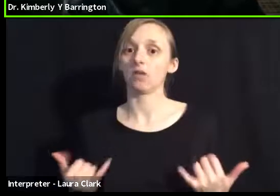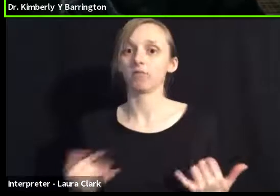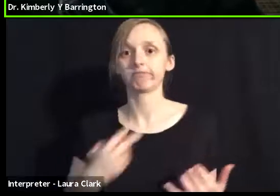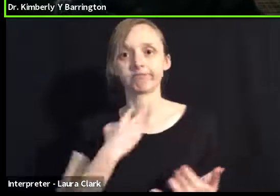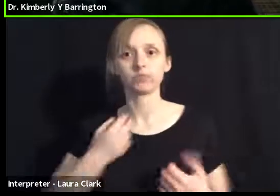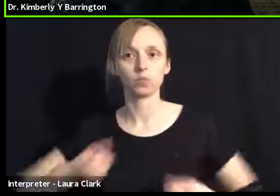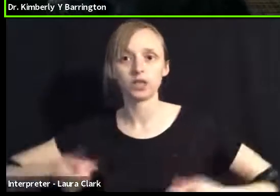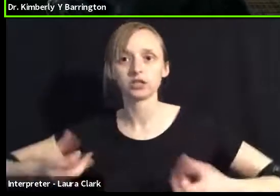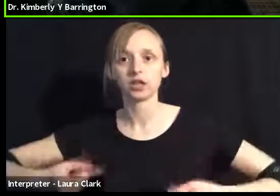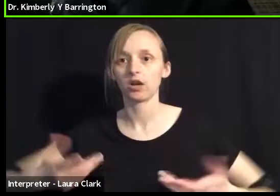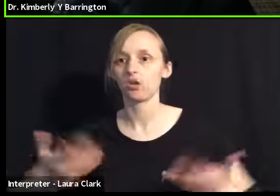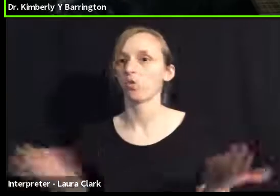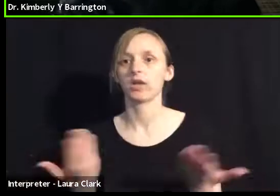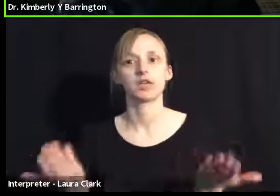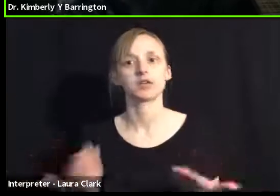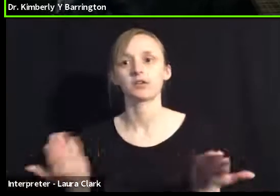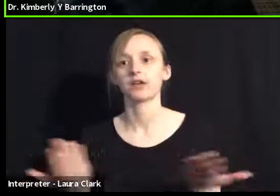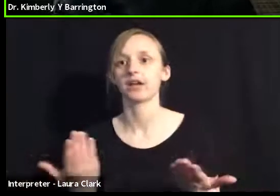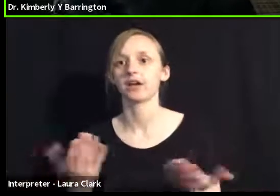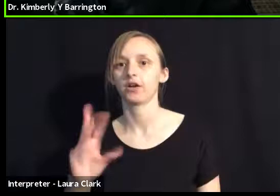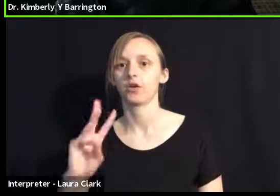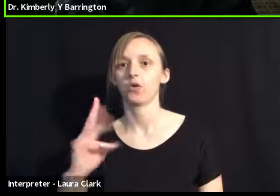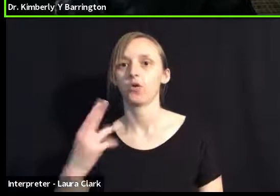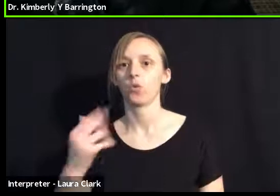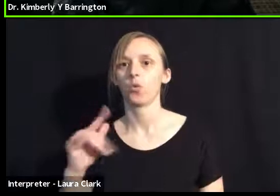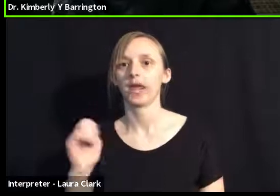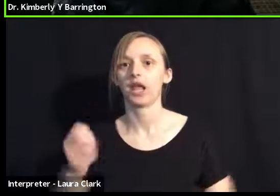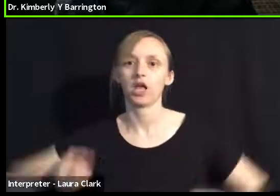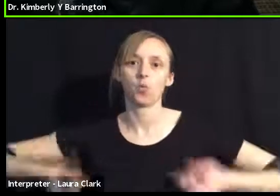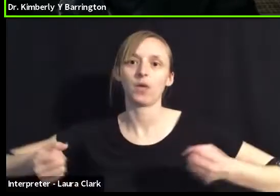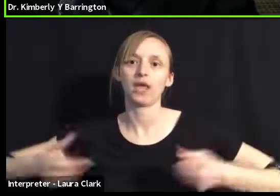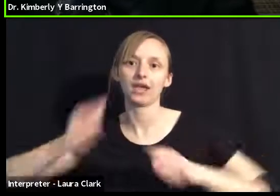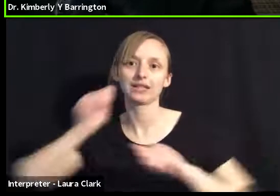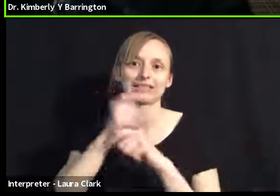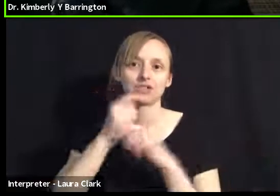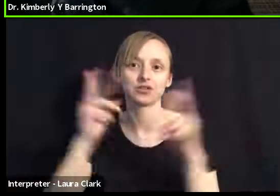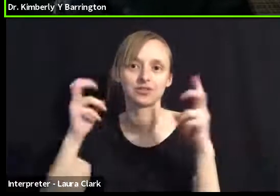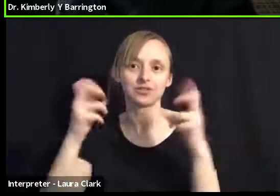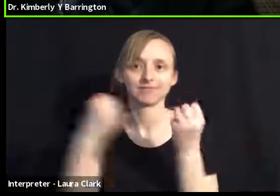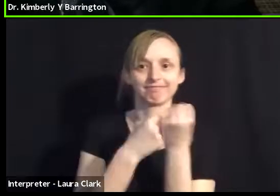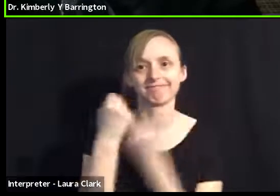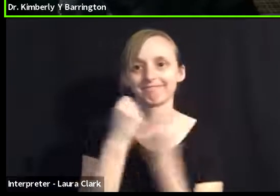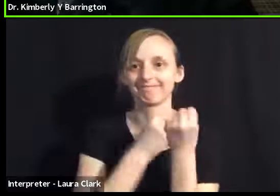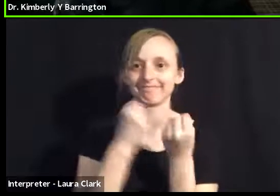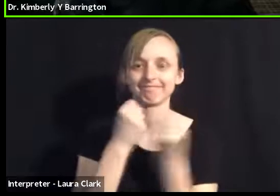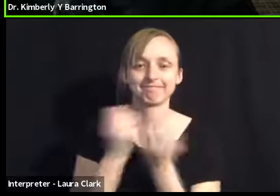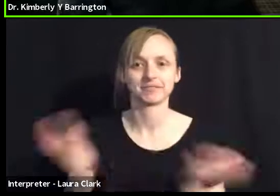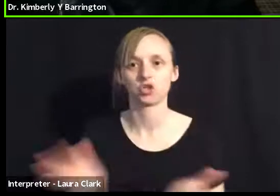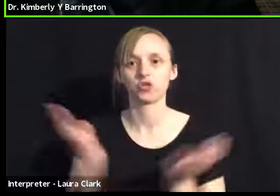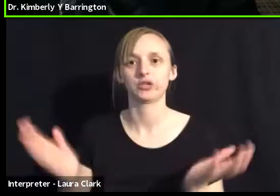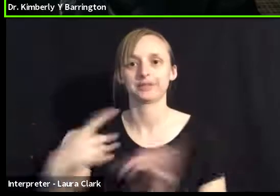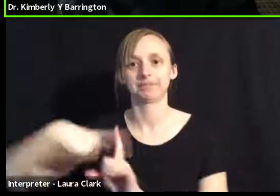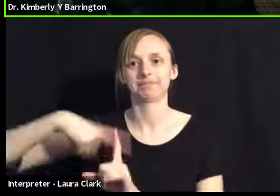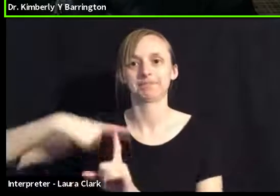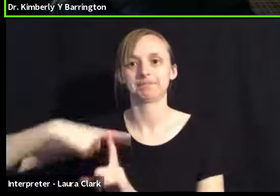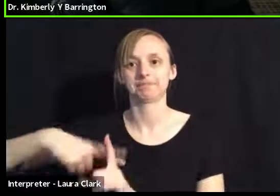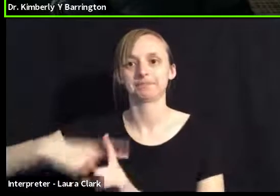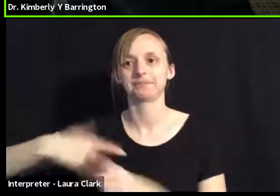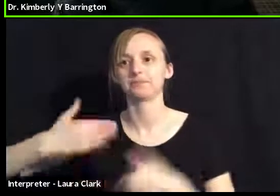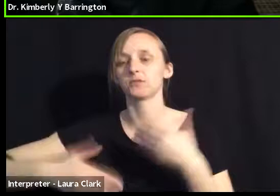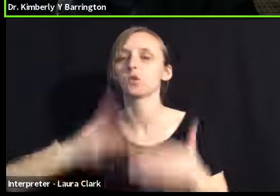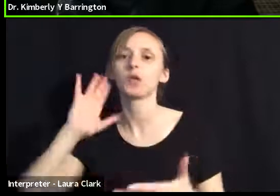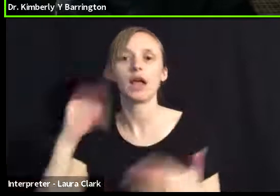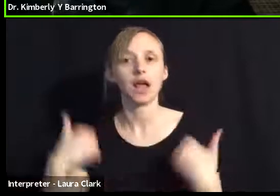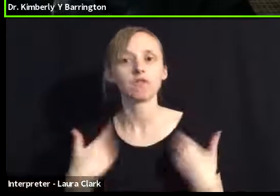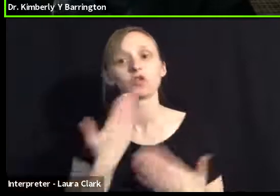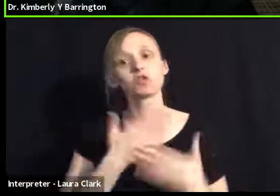are here. Your wheel sisters are here to encourage you and to support you as you go through this. You will have some good days and you will